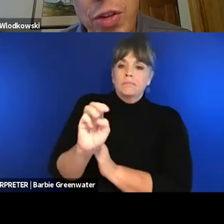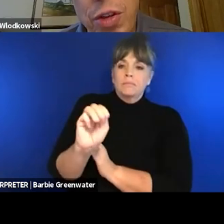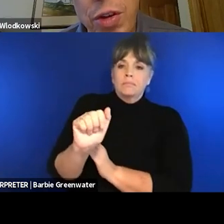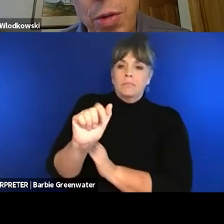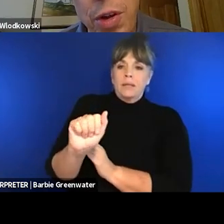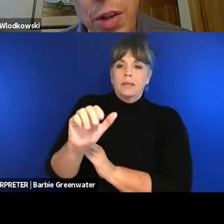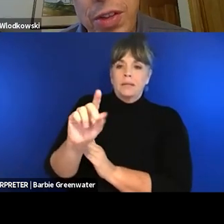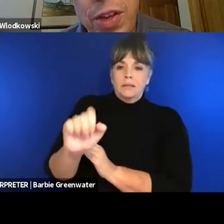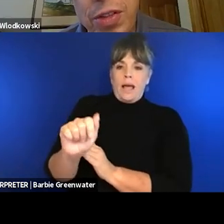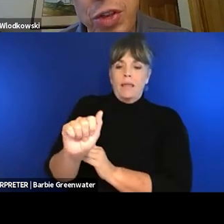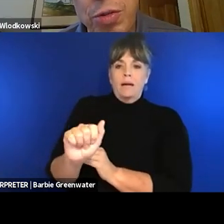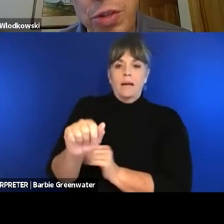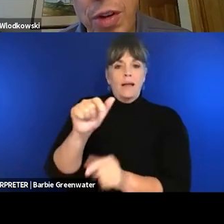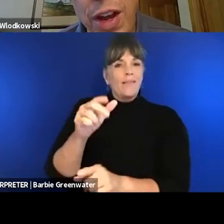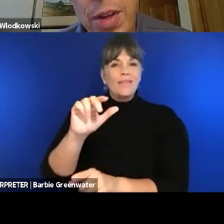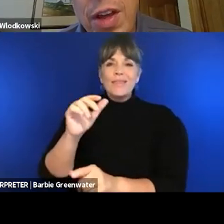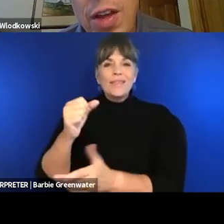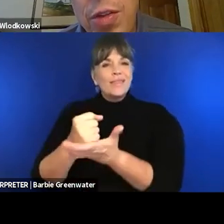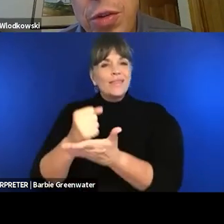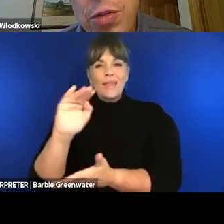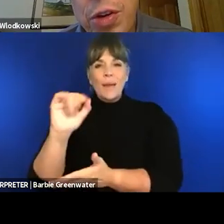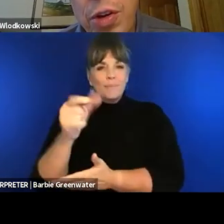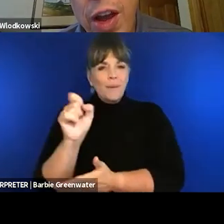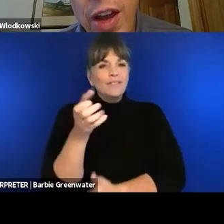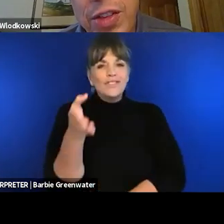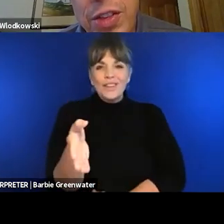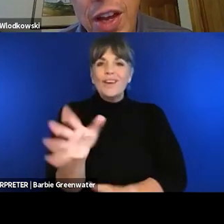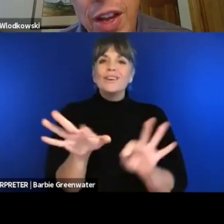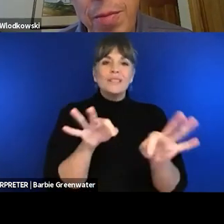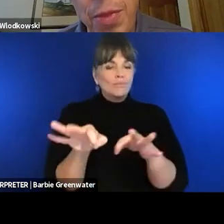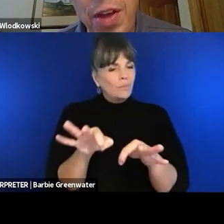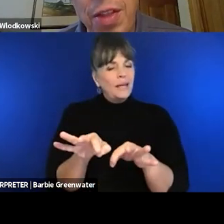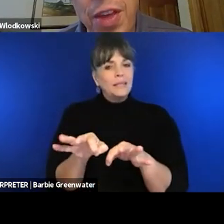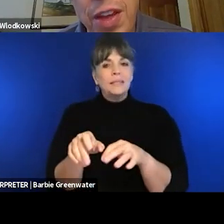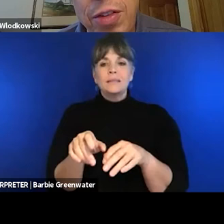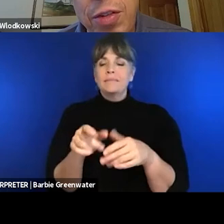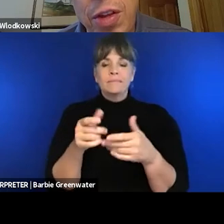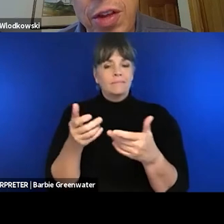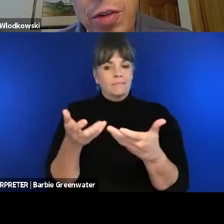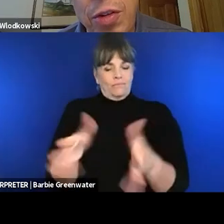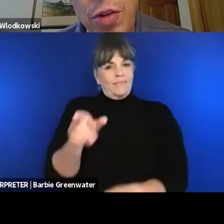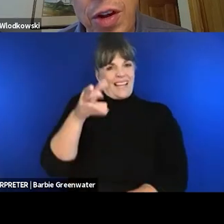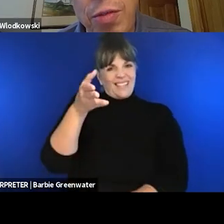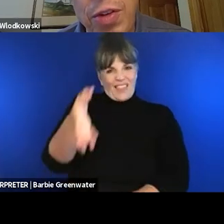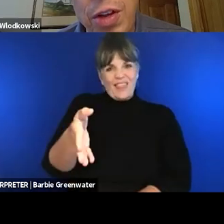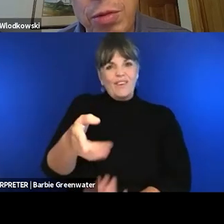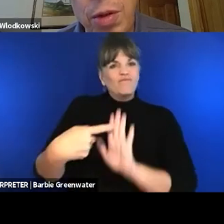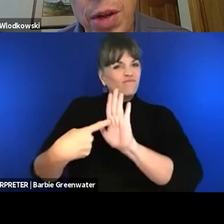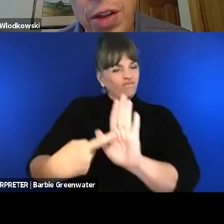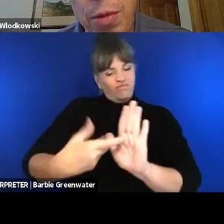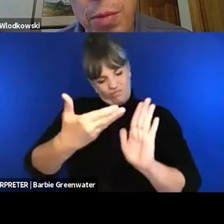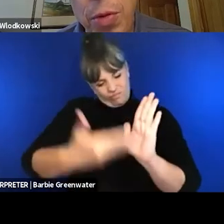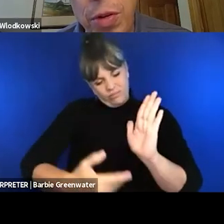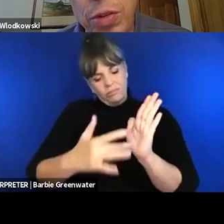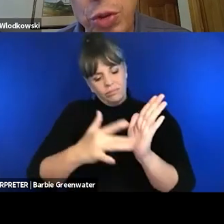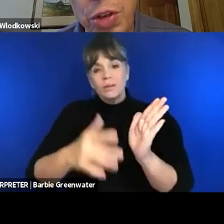badge, that says the show is described. The user has a setting that they can either turn on via a button